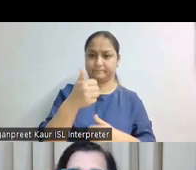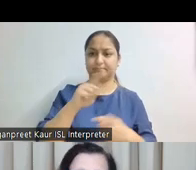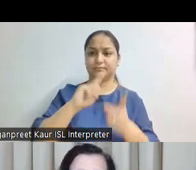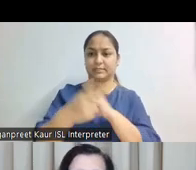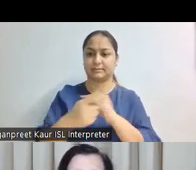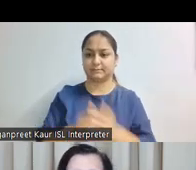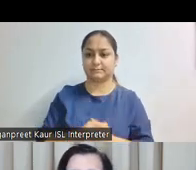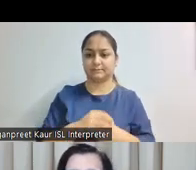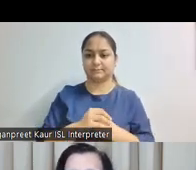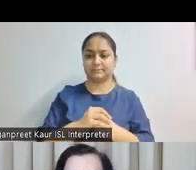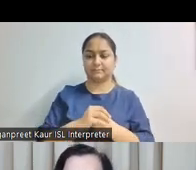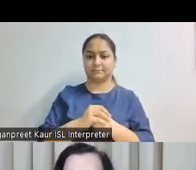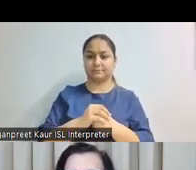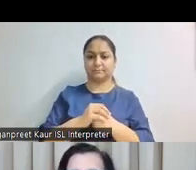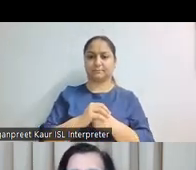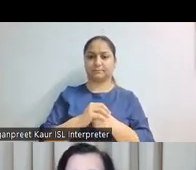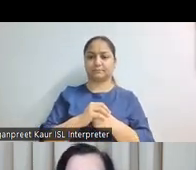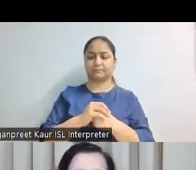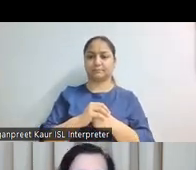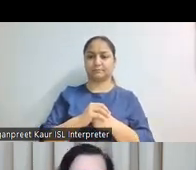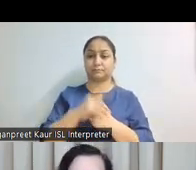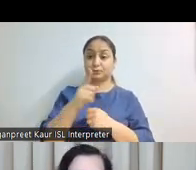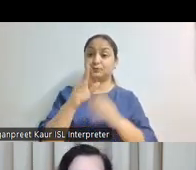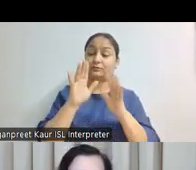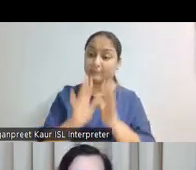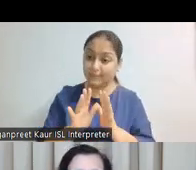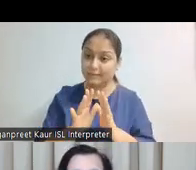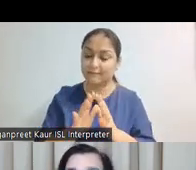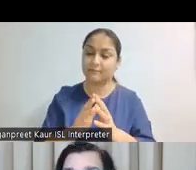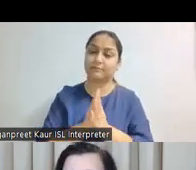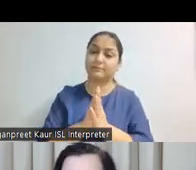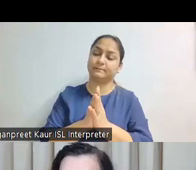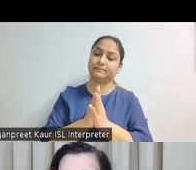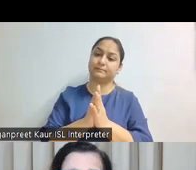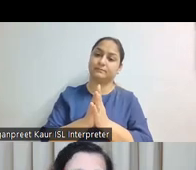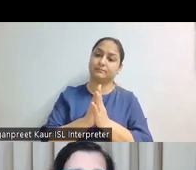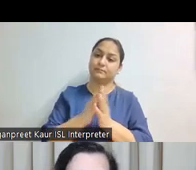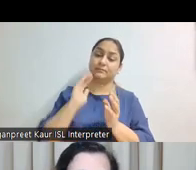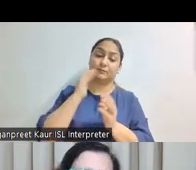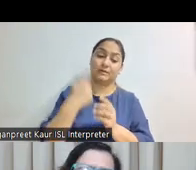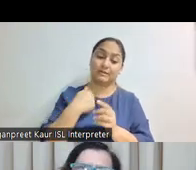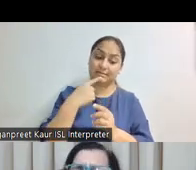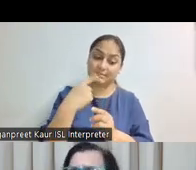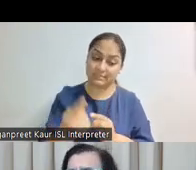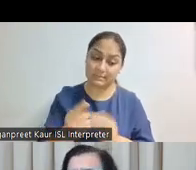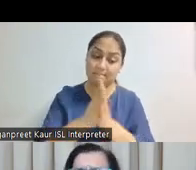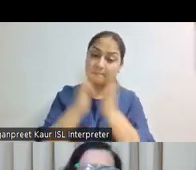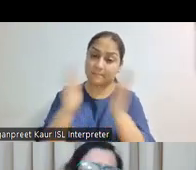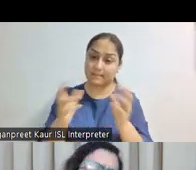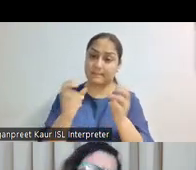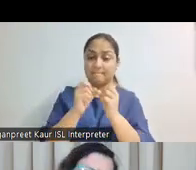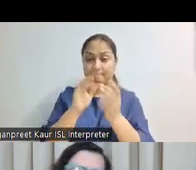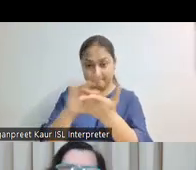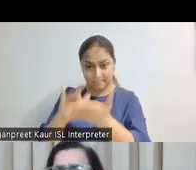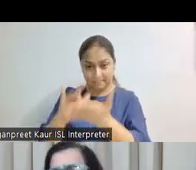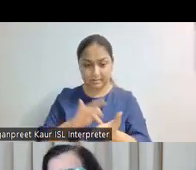is equity. You have to build equity. And when I say this in many places, they say, whoa, Marcia,